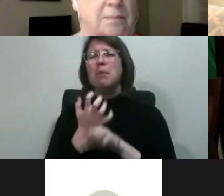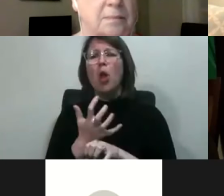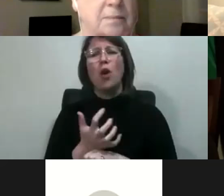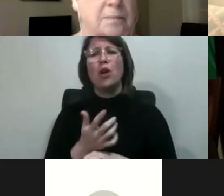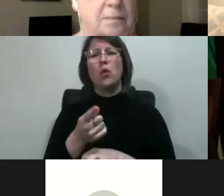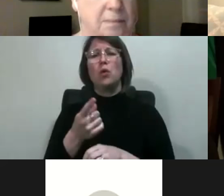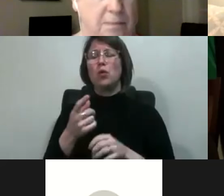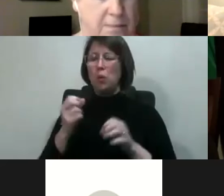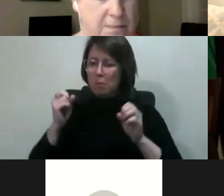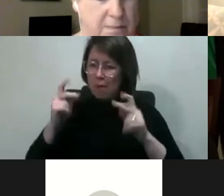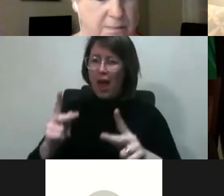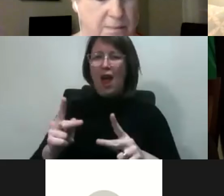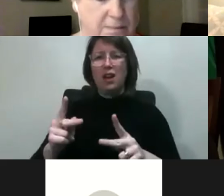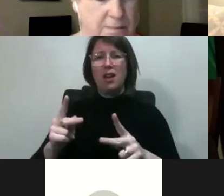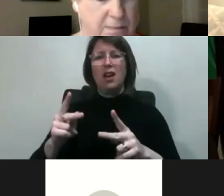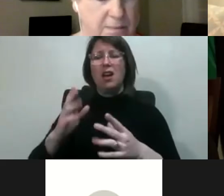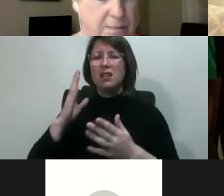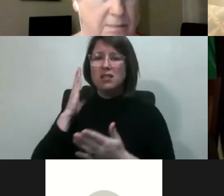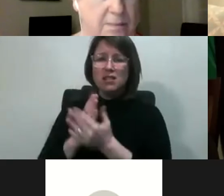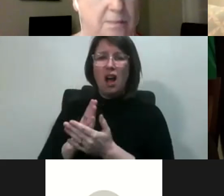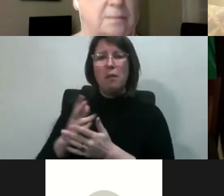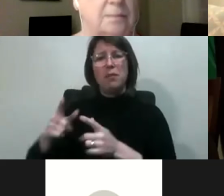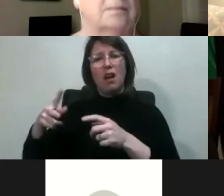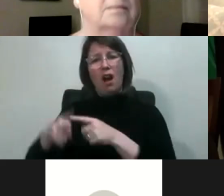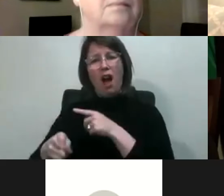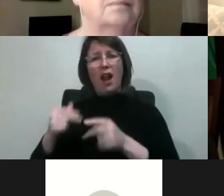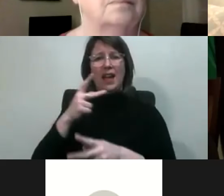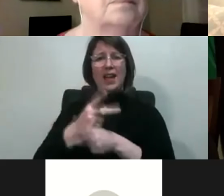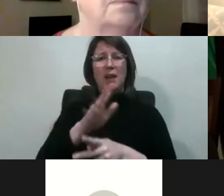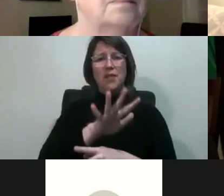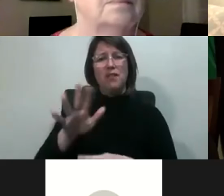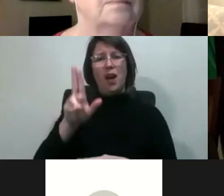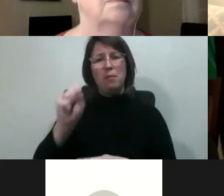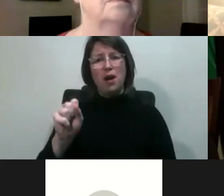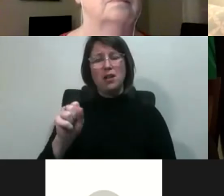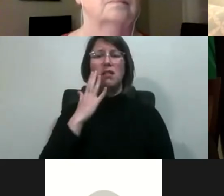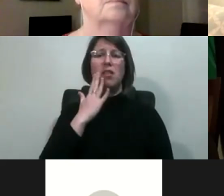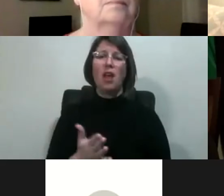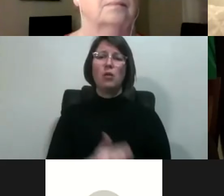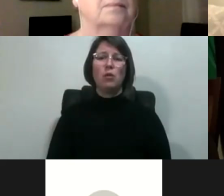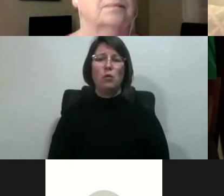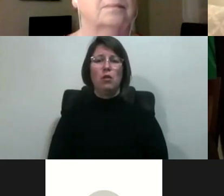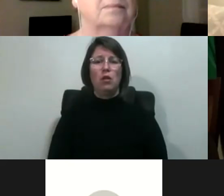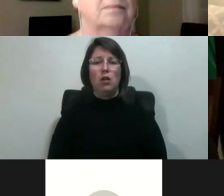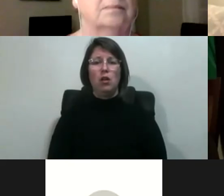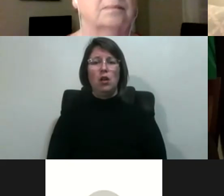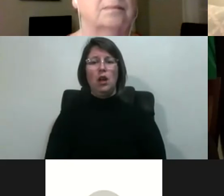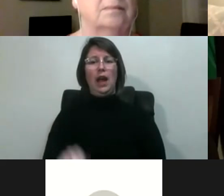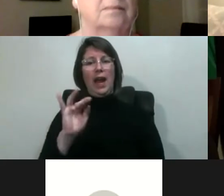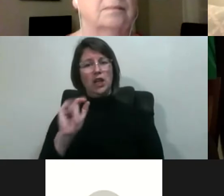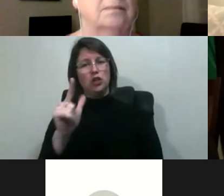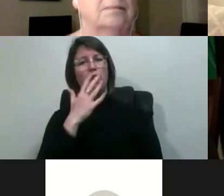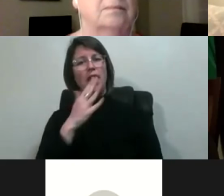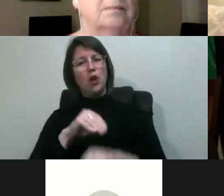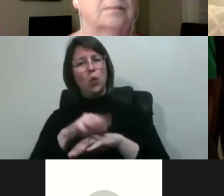to move back, retreat from this cut, and keep the 55 bus running. So thank you. Thank you, Counselor. And